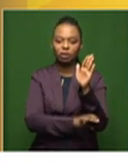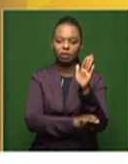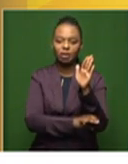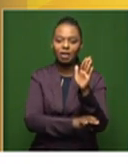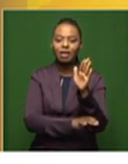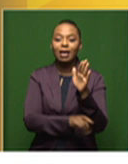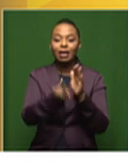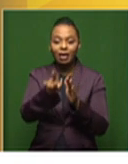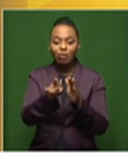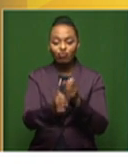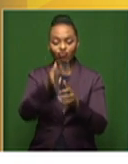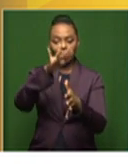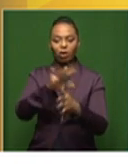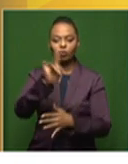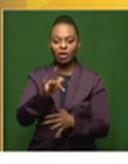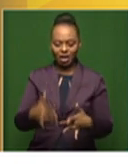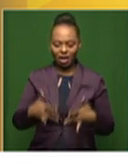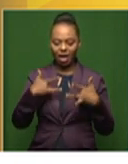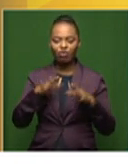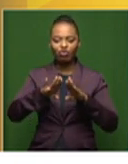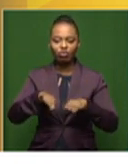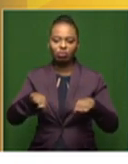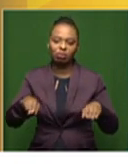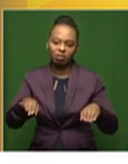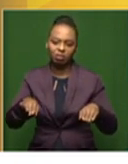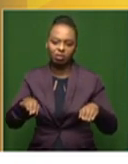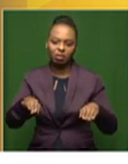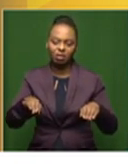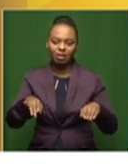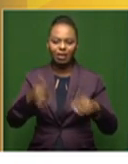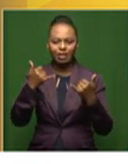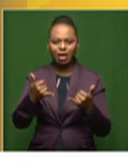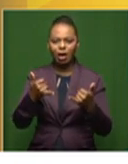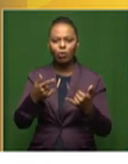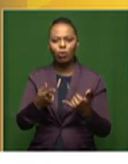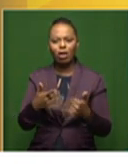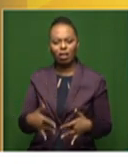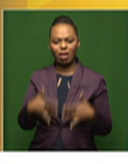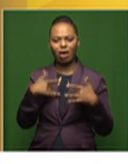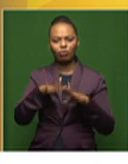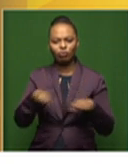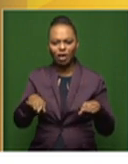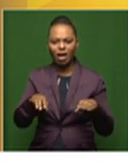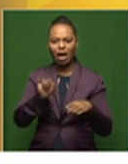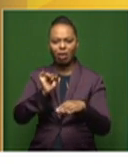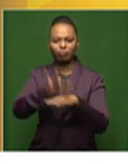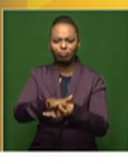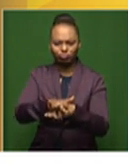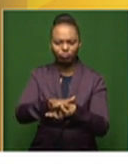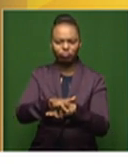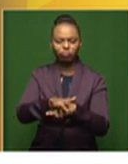children. And therefore, we can't expose those lives to a serious virus that is devastating and that is affecting all